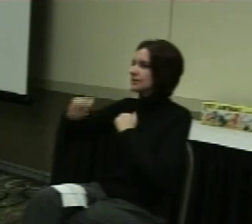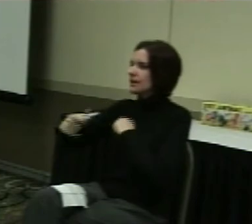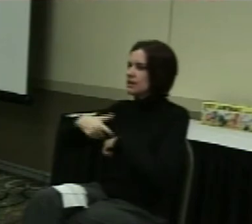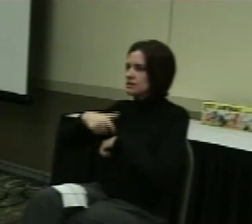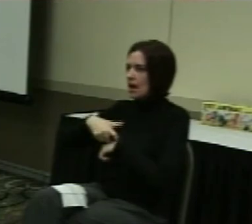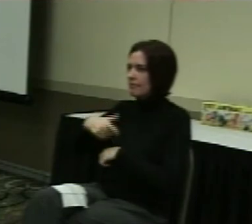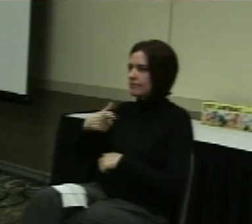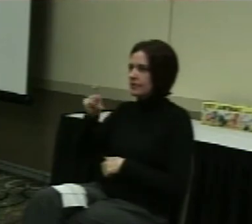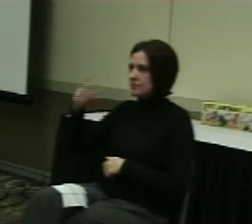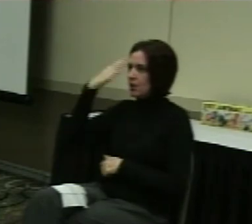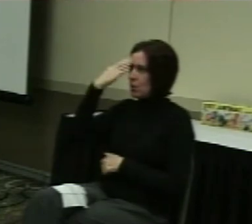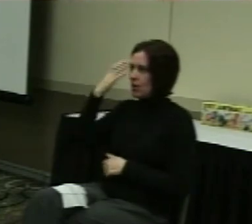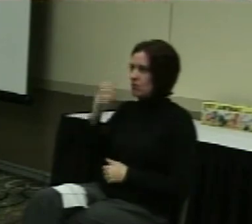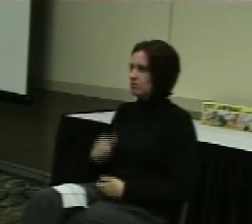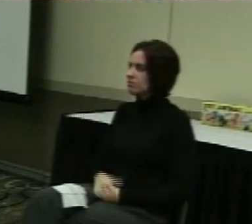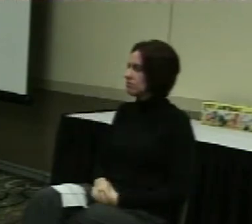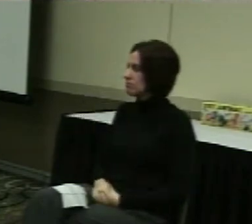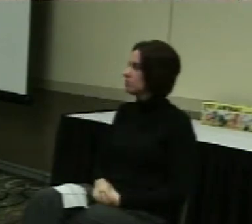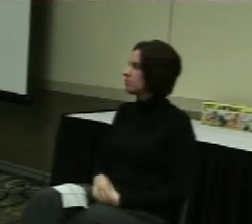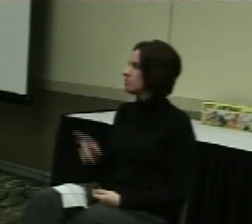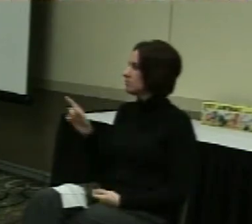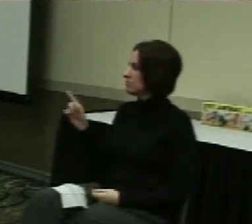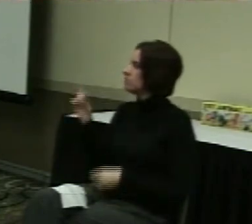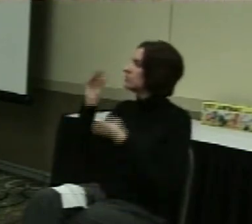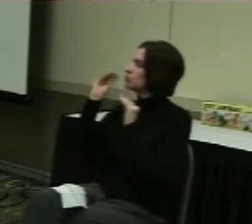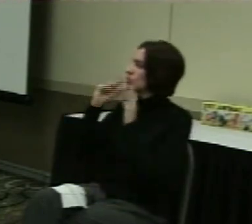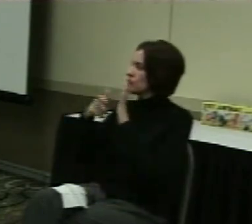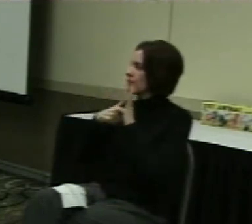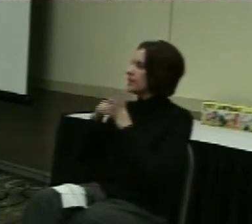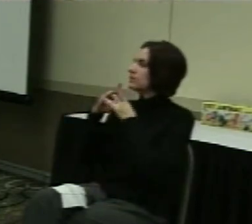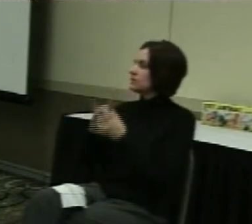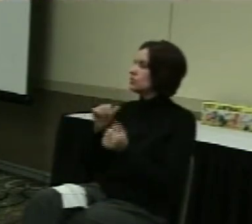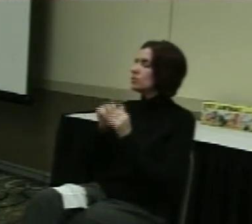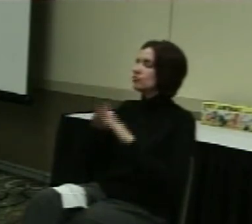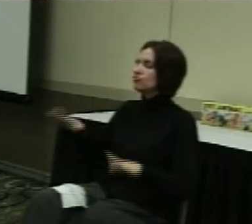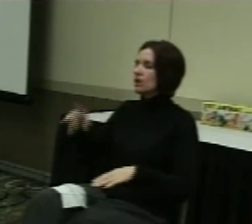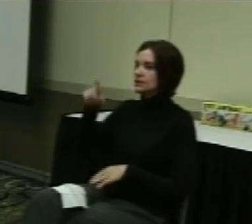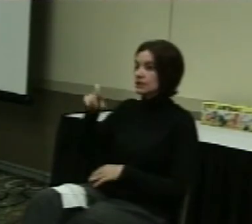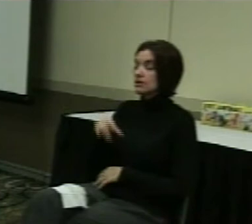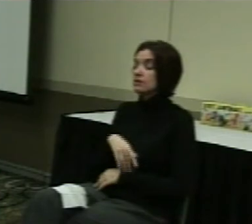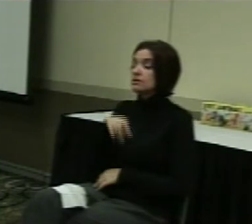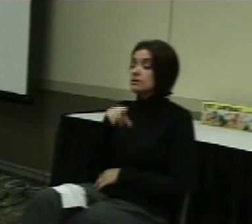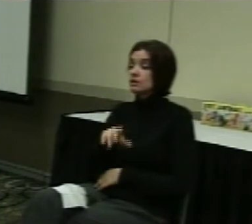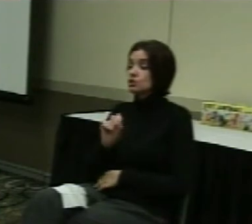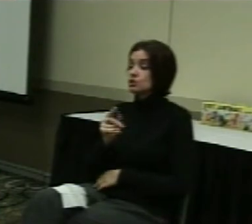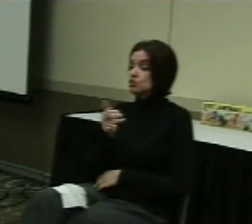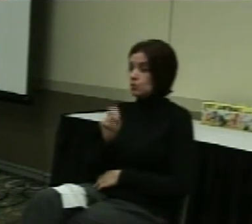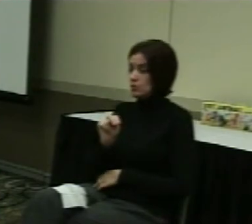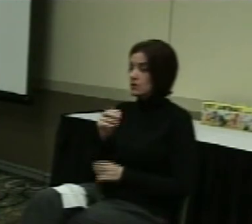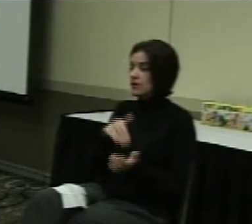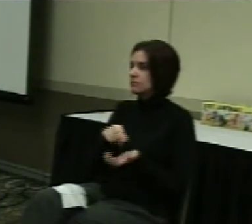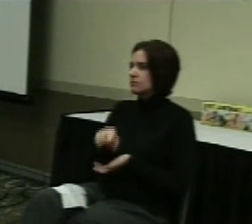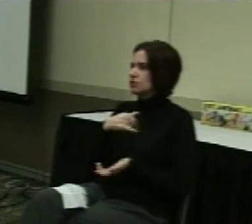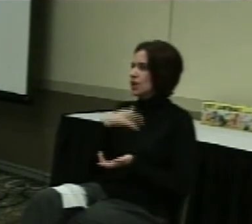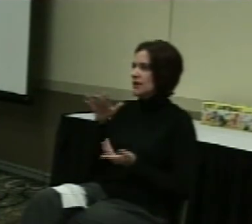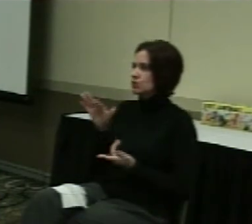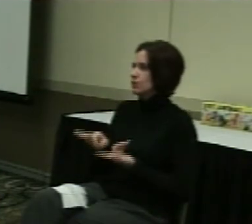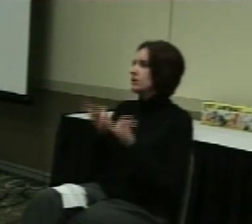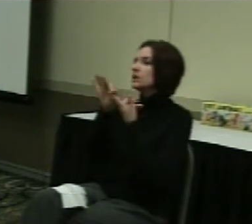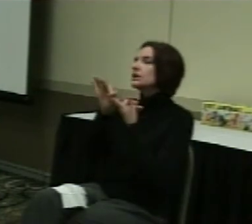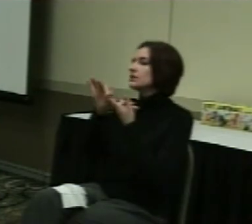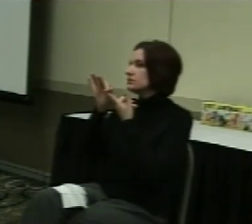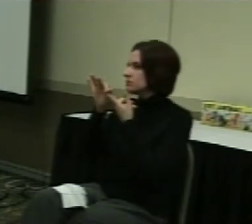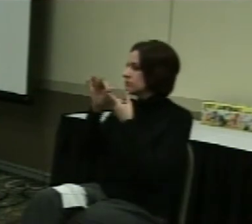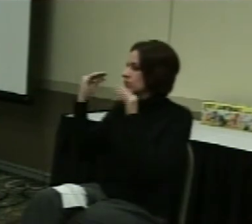be aware of. The instructional demands relative to the children's needs. Little Susan, she has unique instructional demands, doesn't